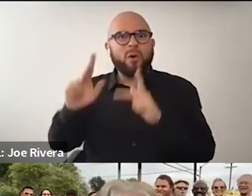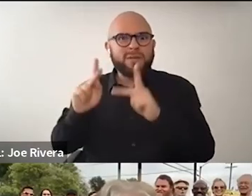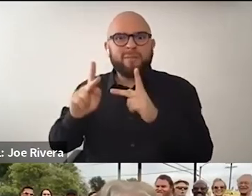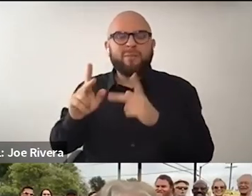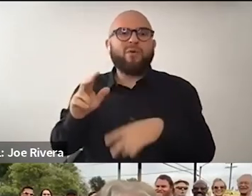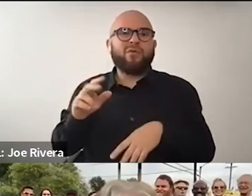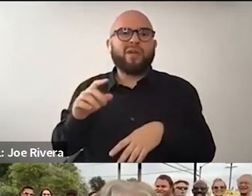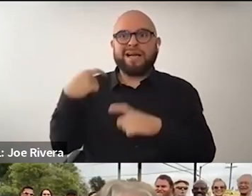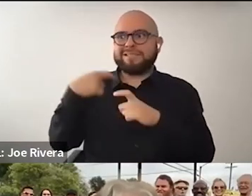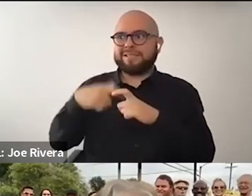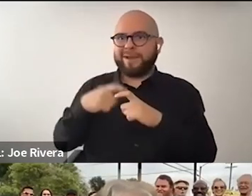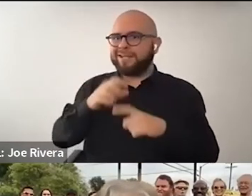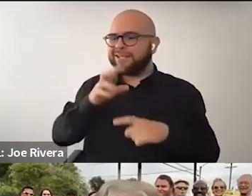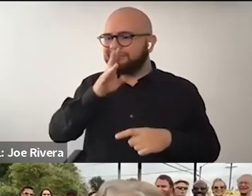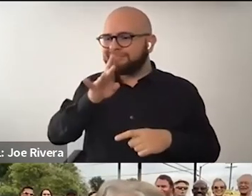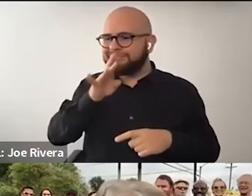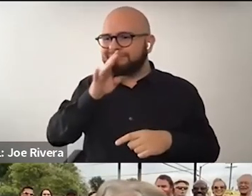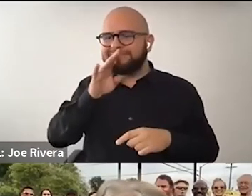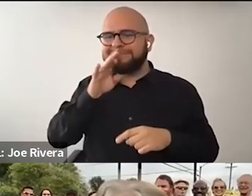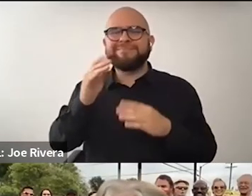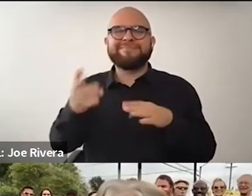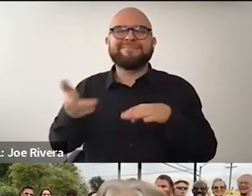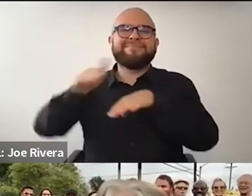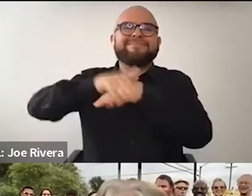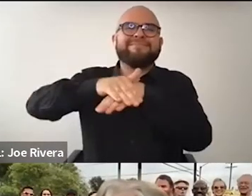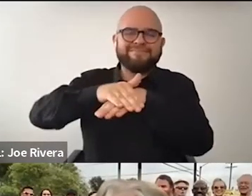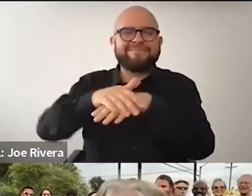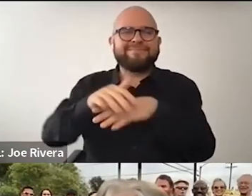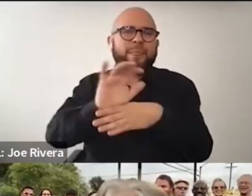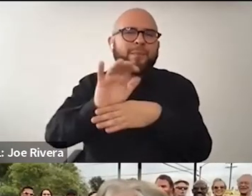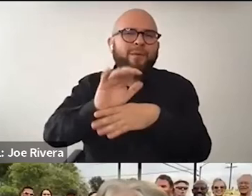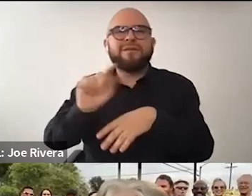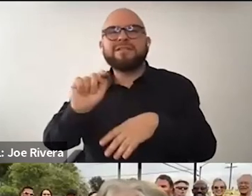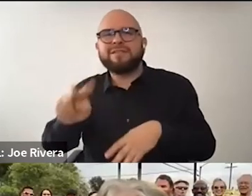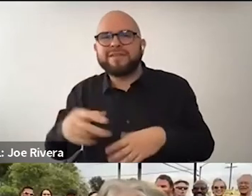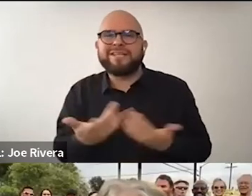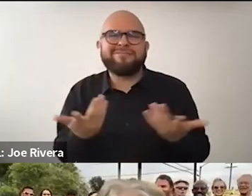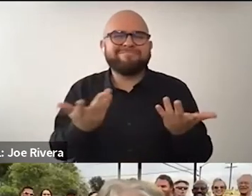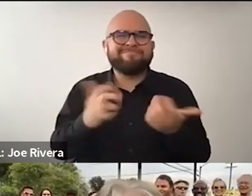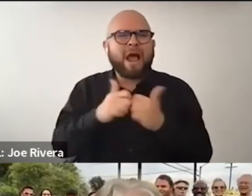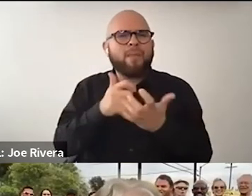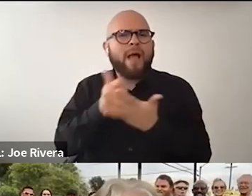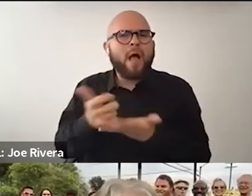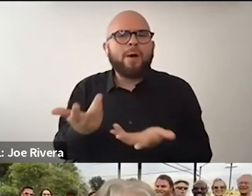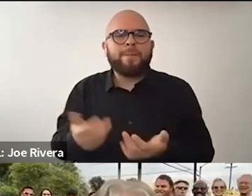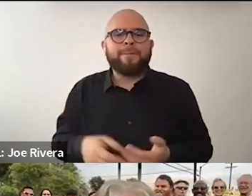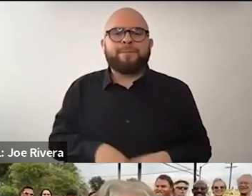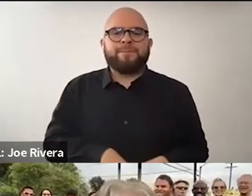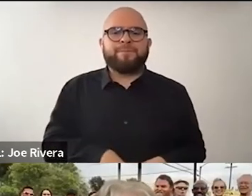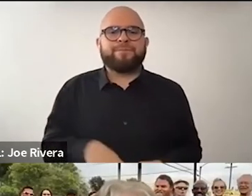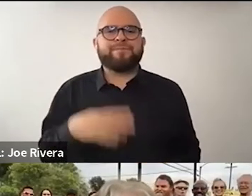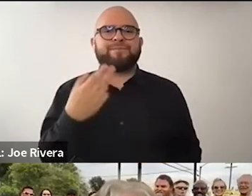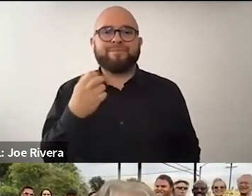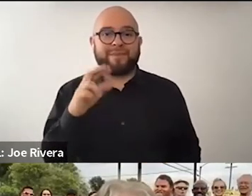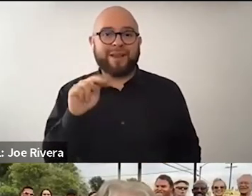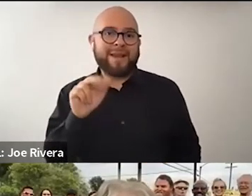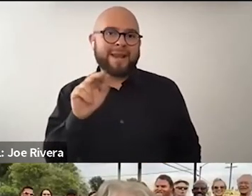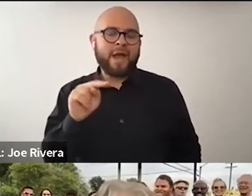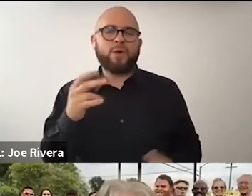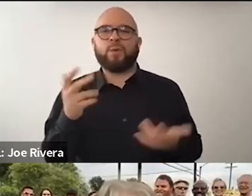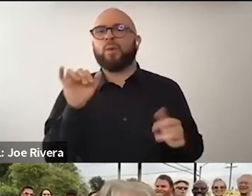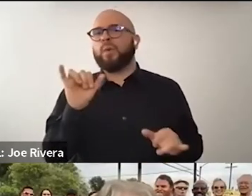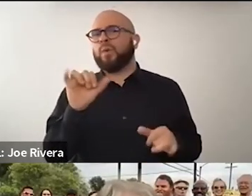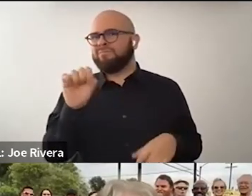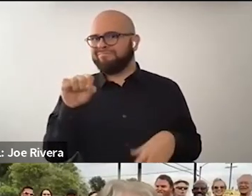contract? Well, I think this new contract with Netflix is a tremendous, step forward